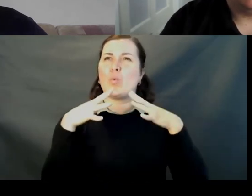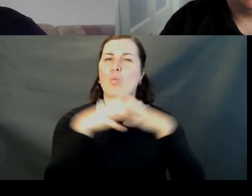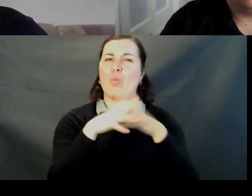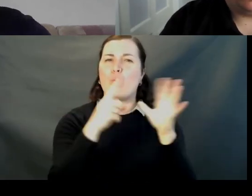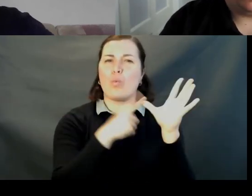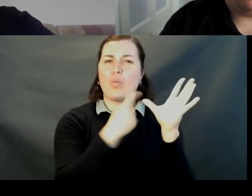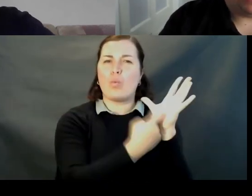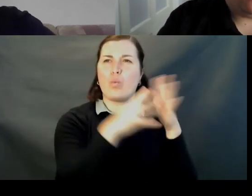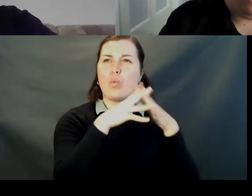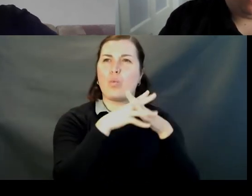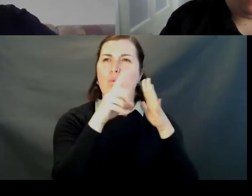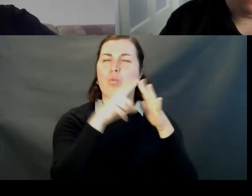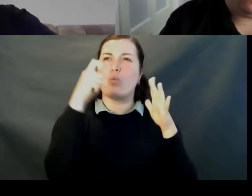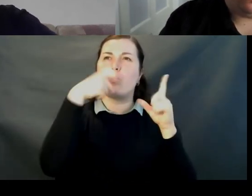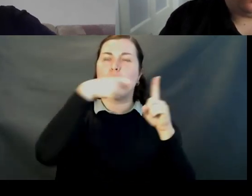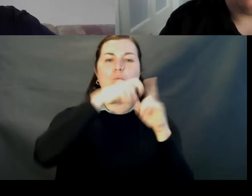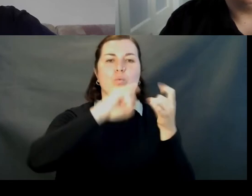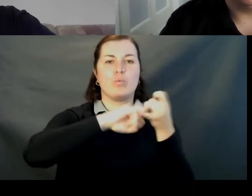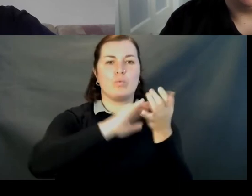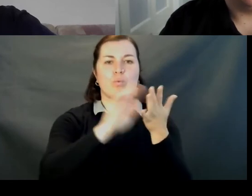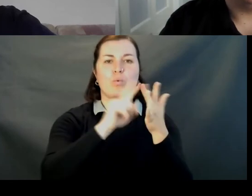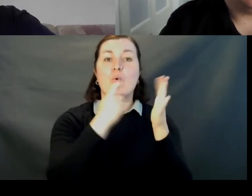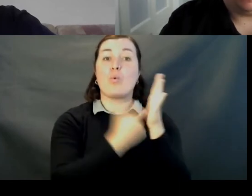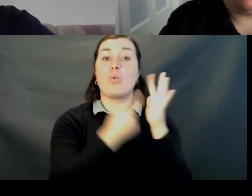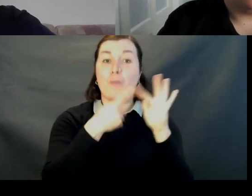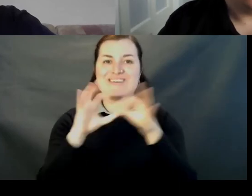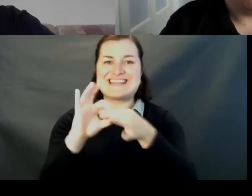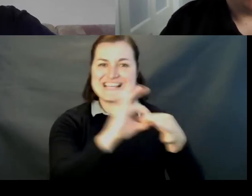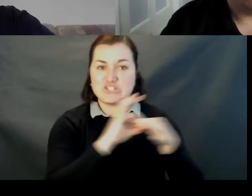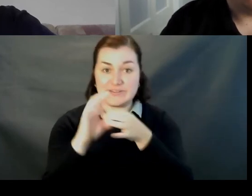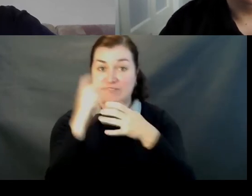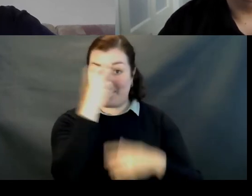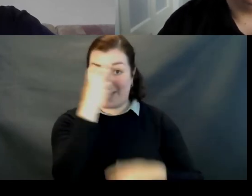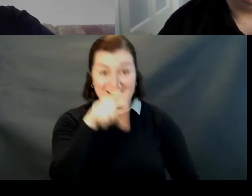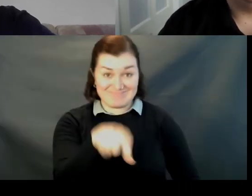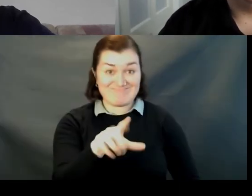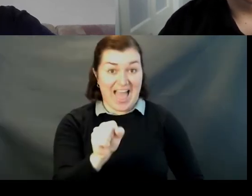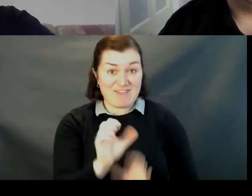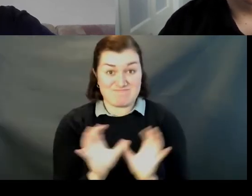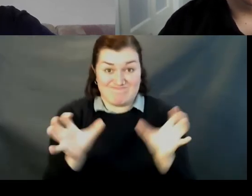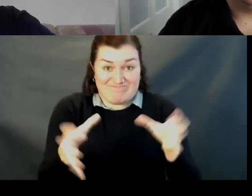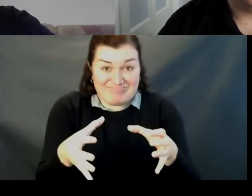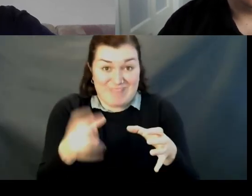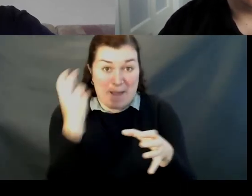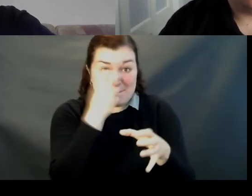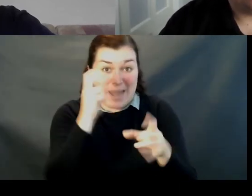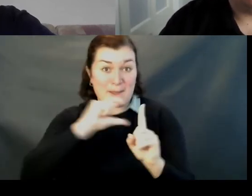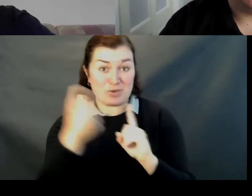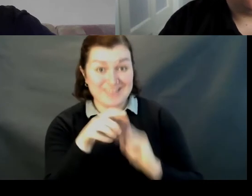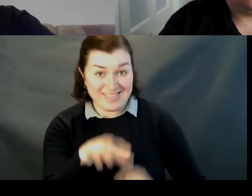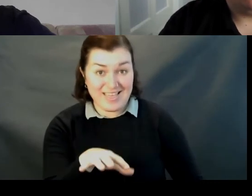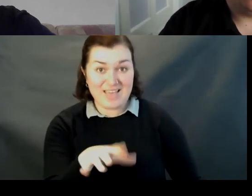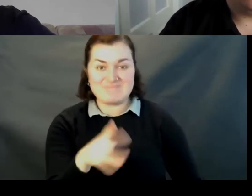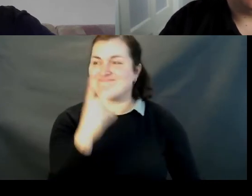Blind. They cover Coventry as well, so they have a pool of people. And you can use both